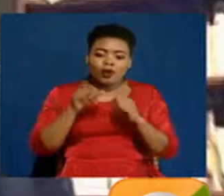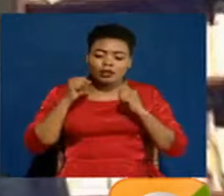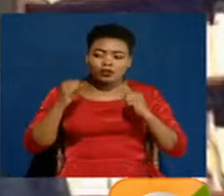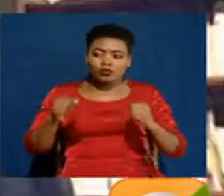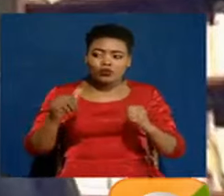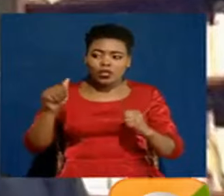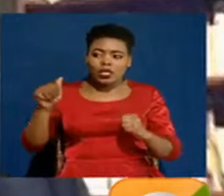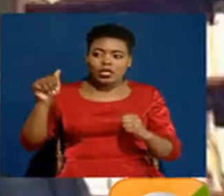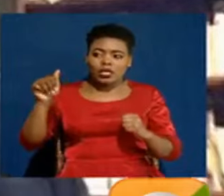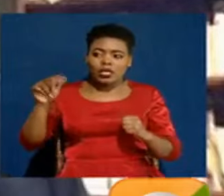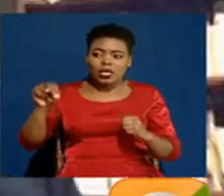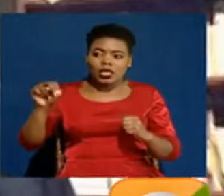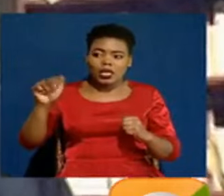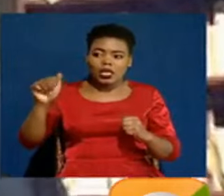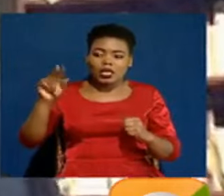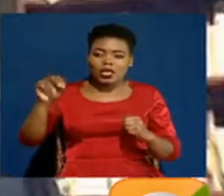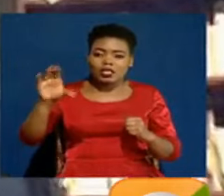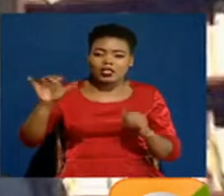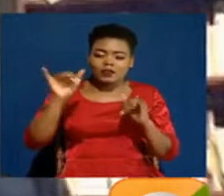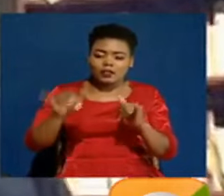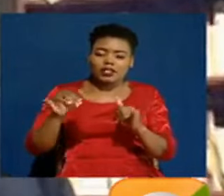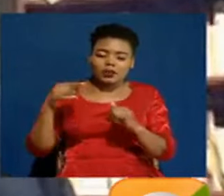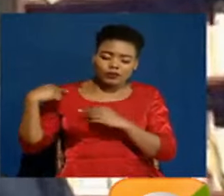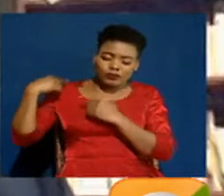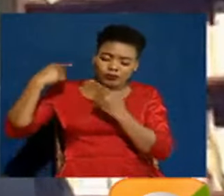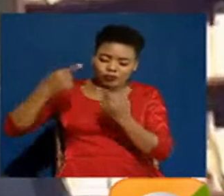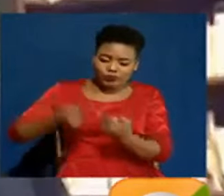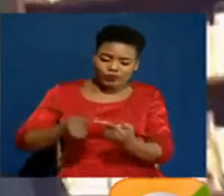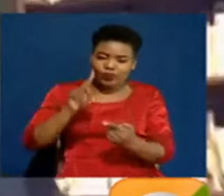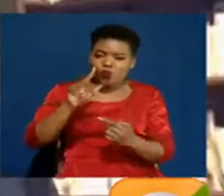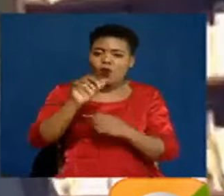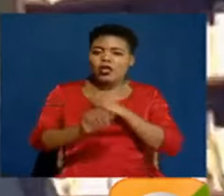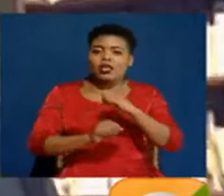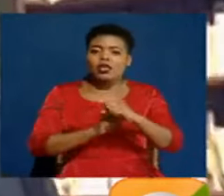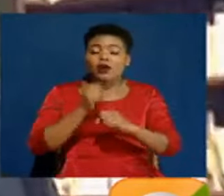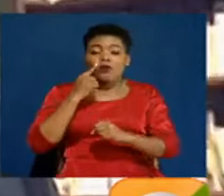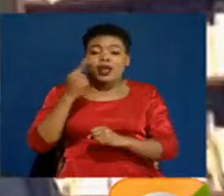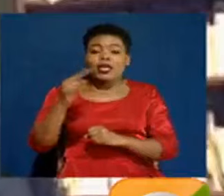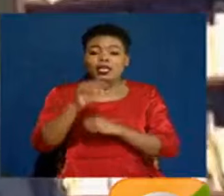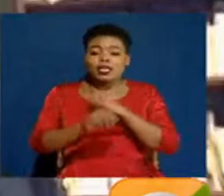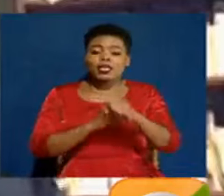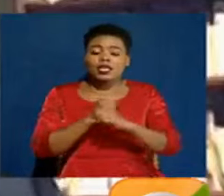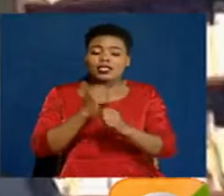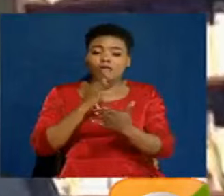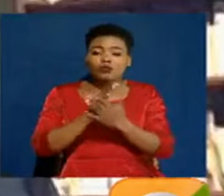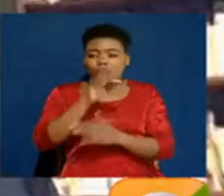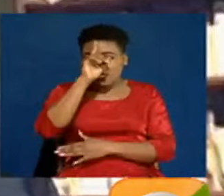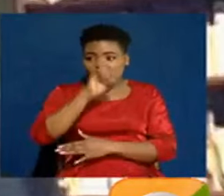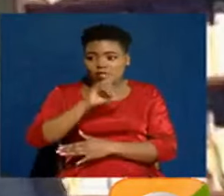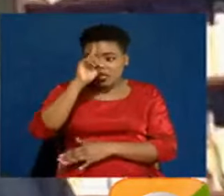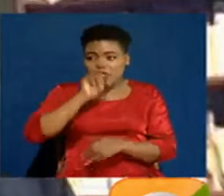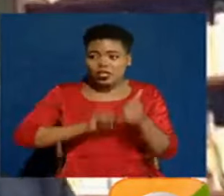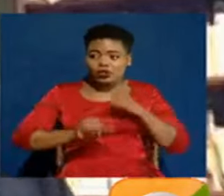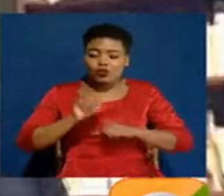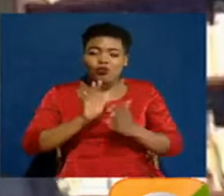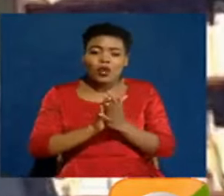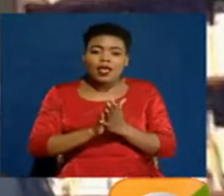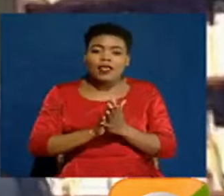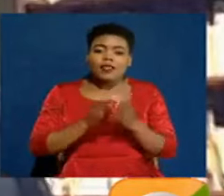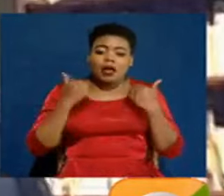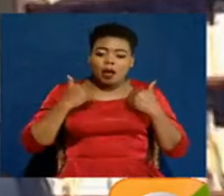ANC has been there over 100 years and takes really serious action over candidates who don't toe the